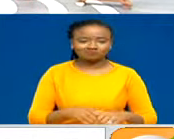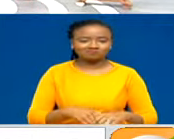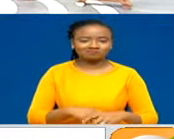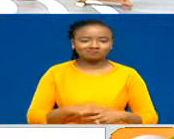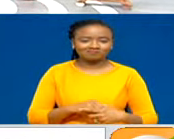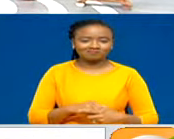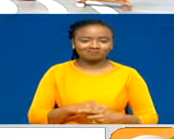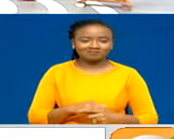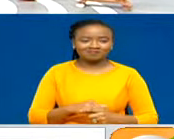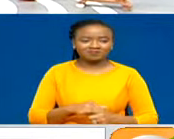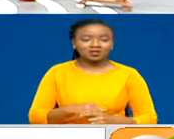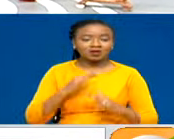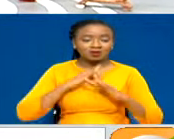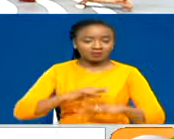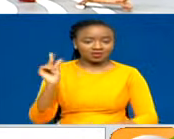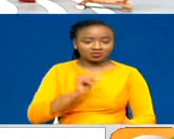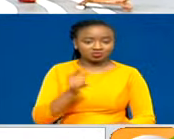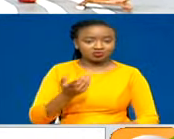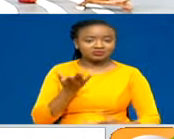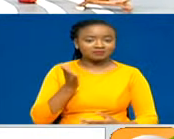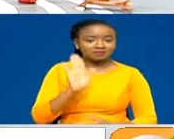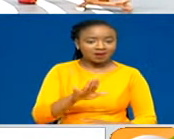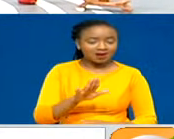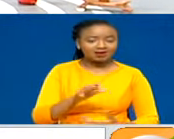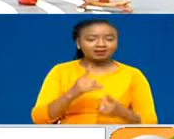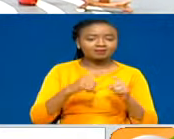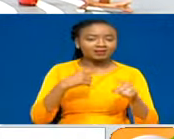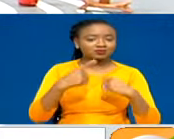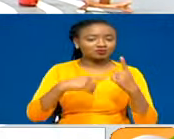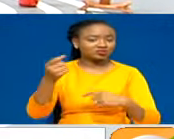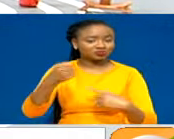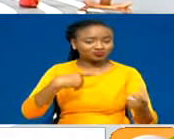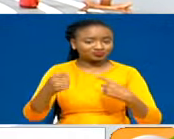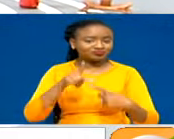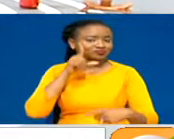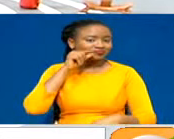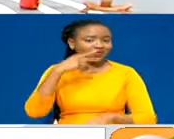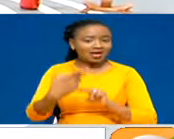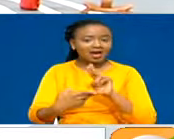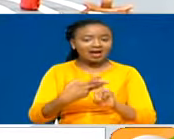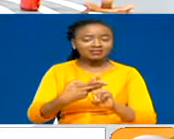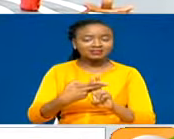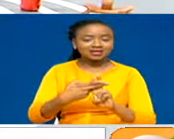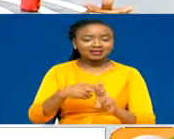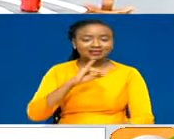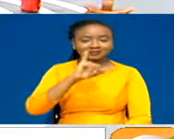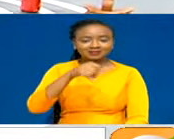its best. Gonna take a break. Keep tweeting at Koinange Jeff, at Citizen TV Kenya, the hashtag